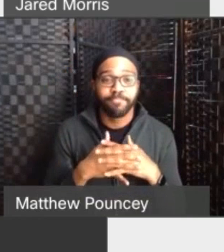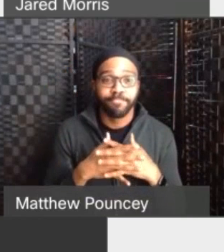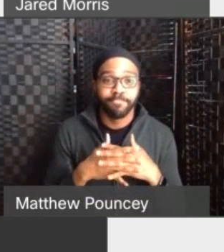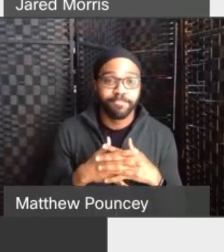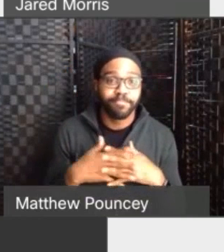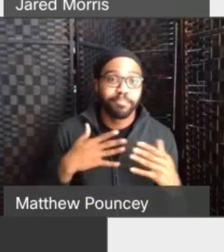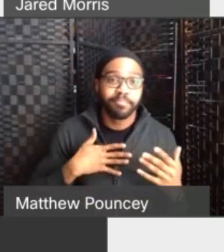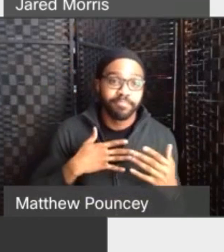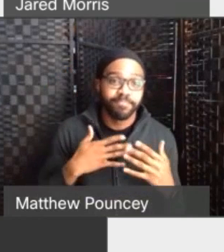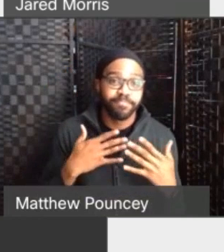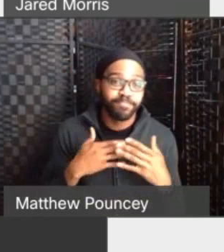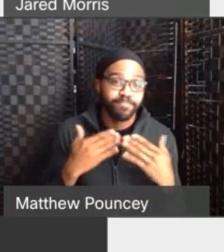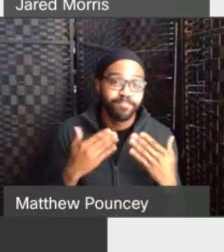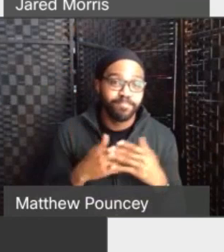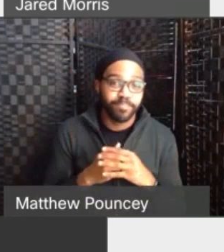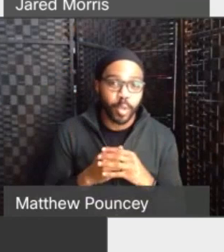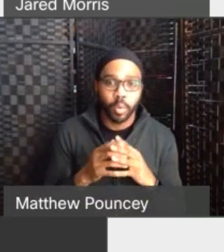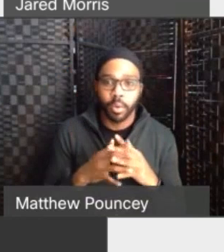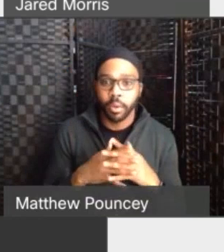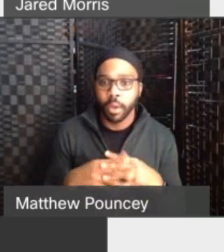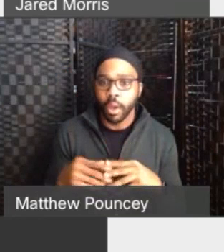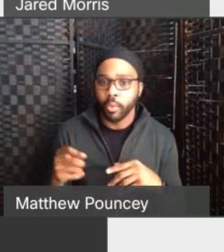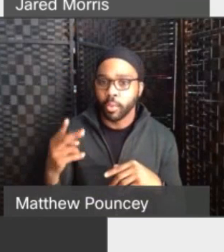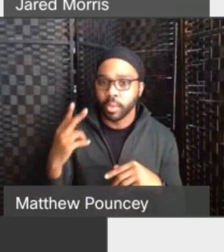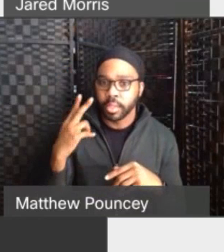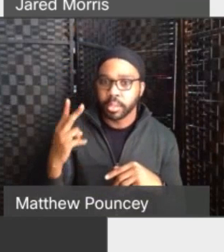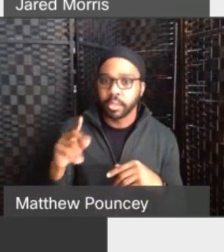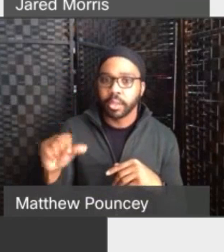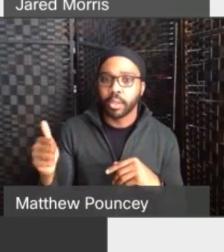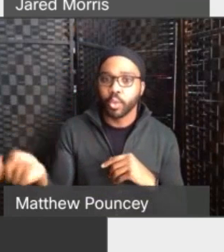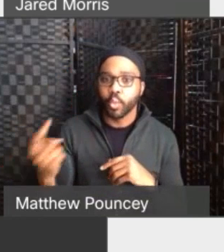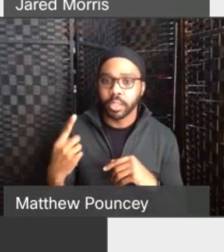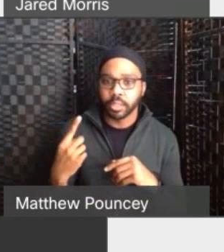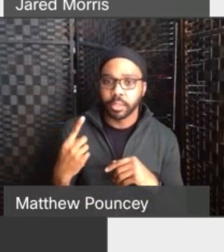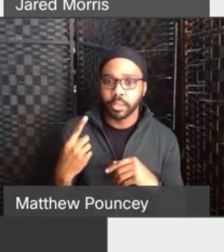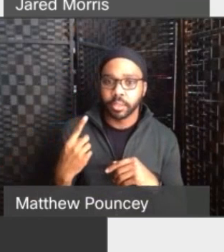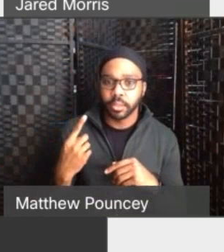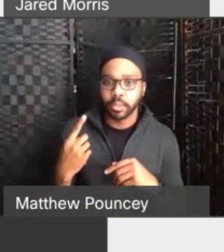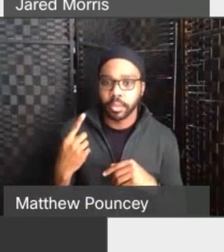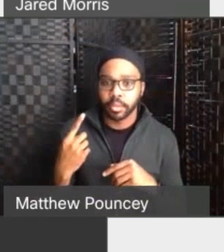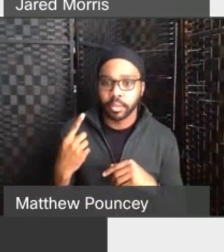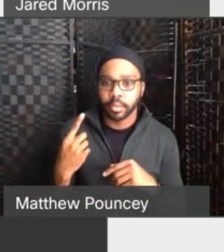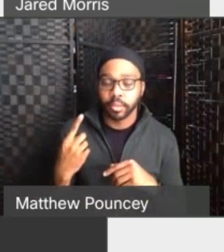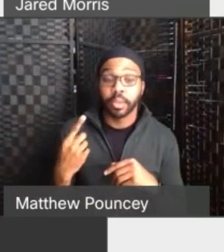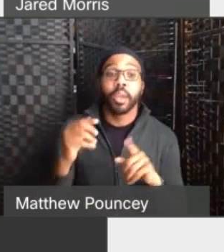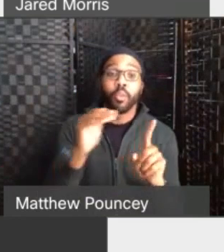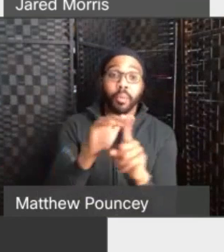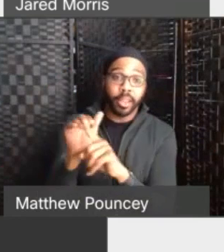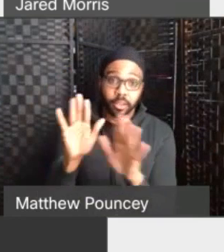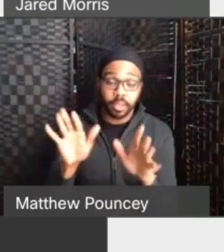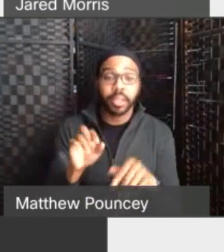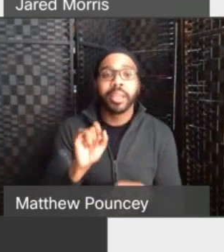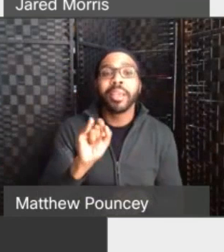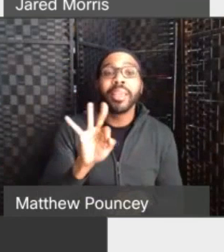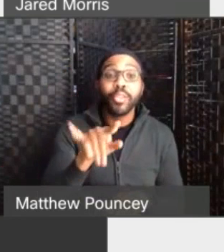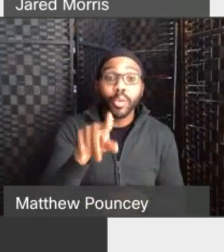please, oh, so it appears that someone entered a question. Just as a reminder, if you're